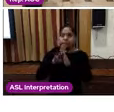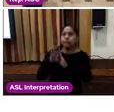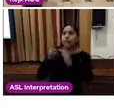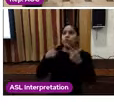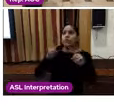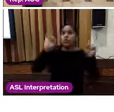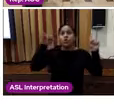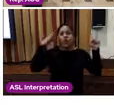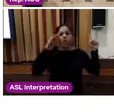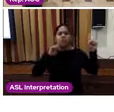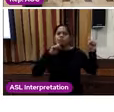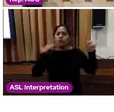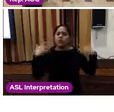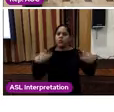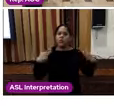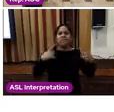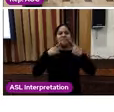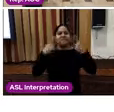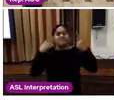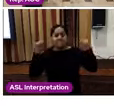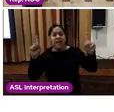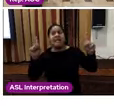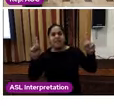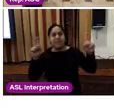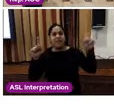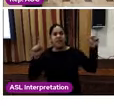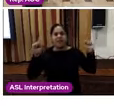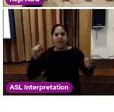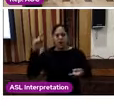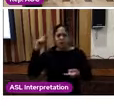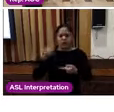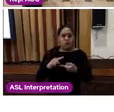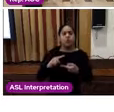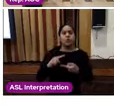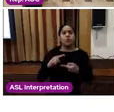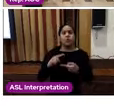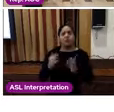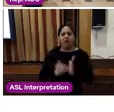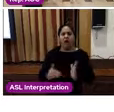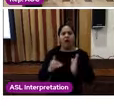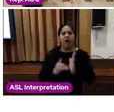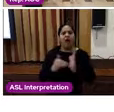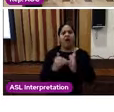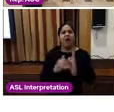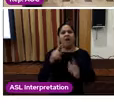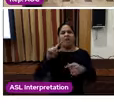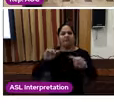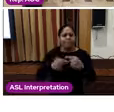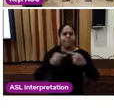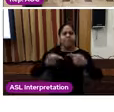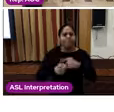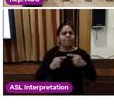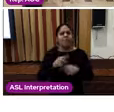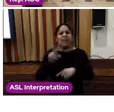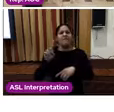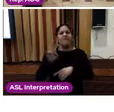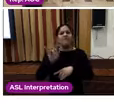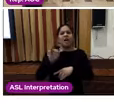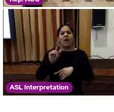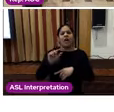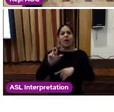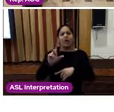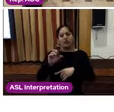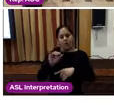Most effective intervention at reducing reoccurrence of violence that we know of. It's more